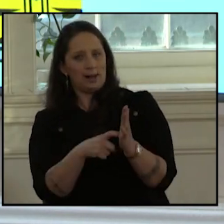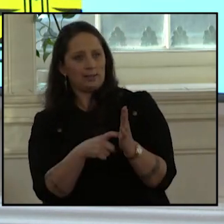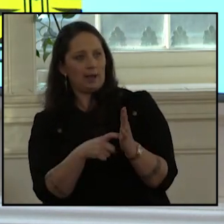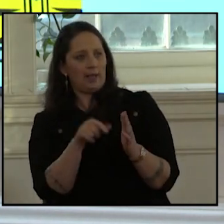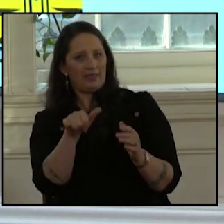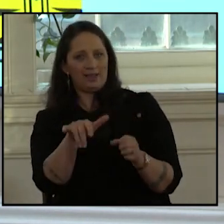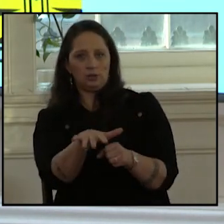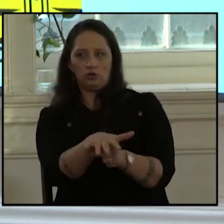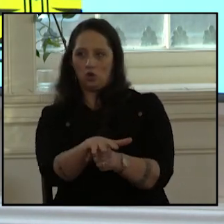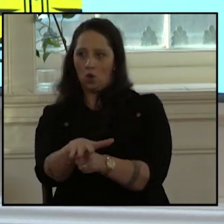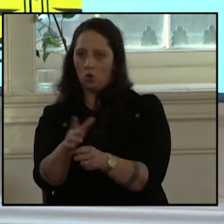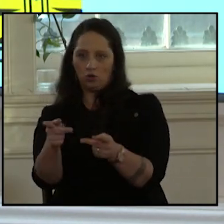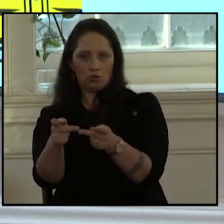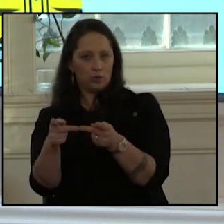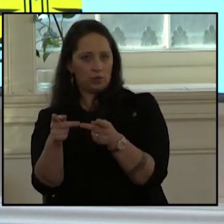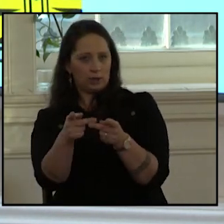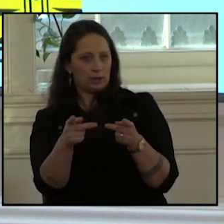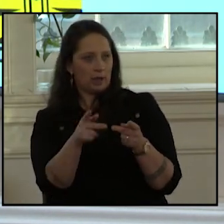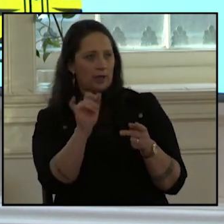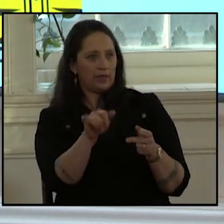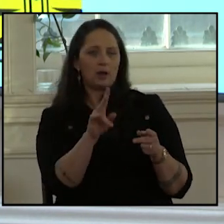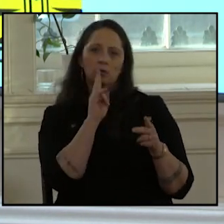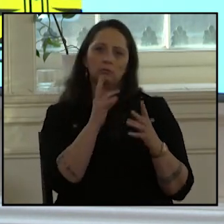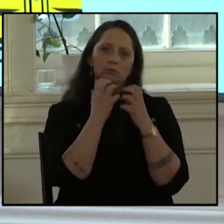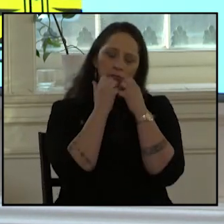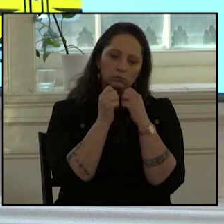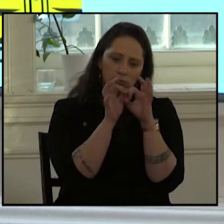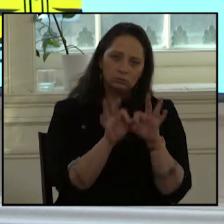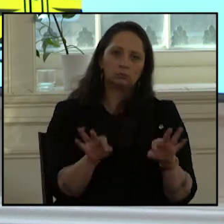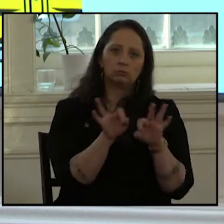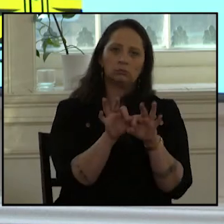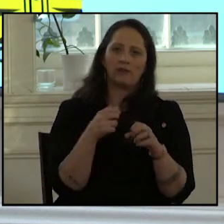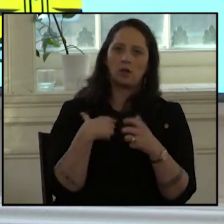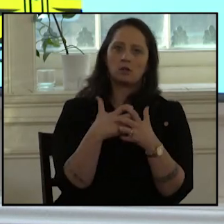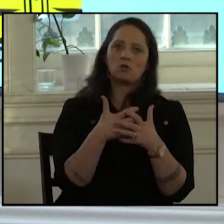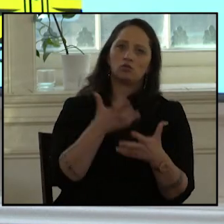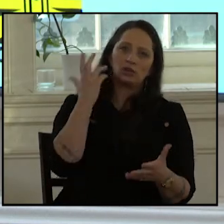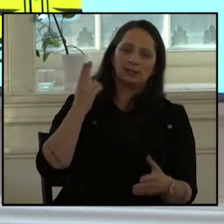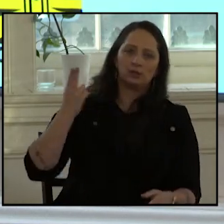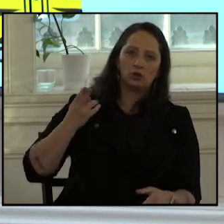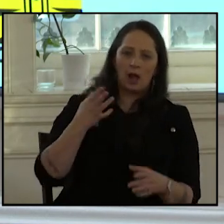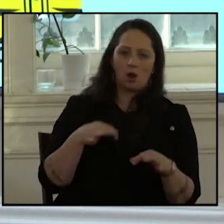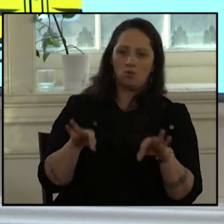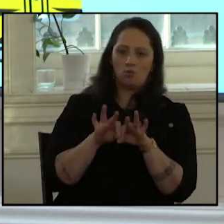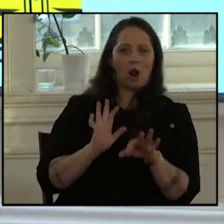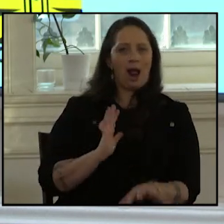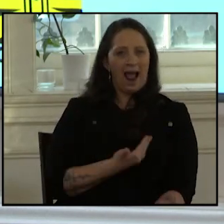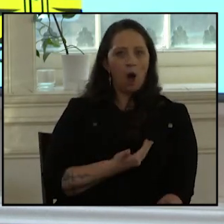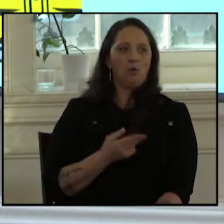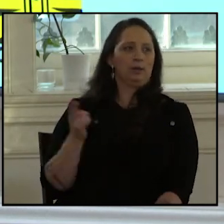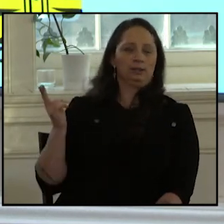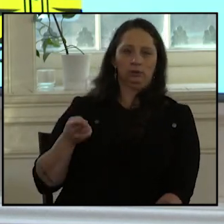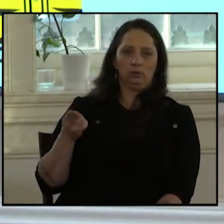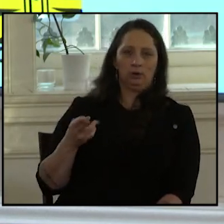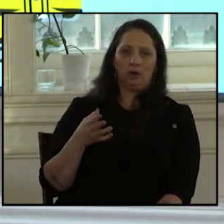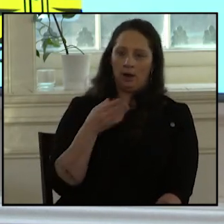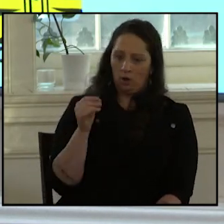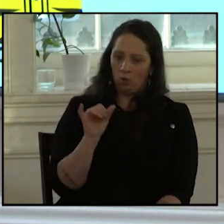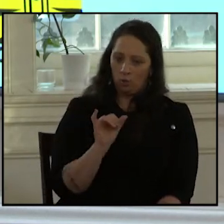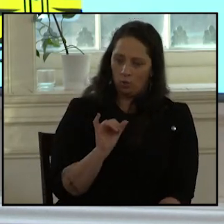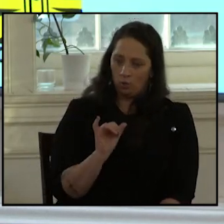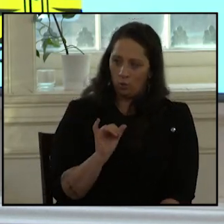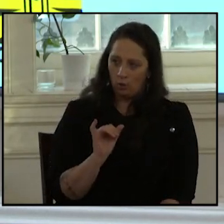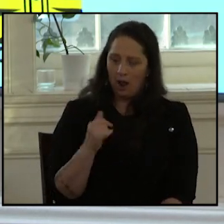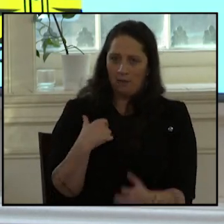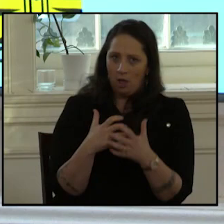recognizing these places that are historic and important to our history. And there will be, I mean,